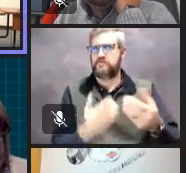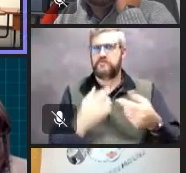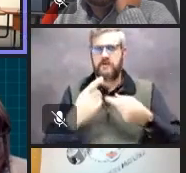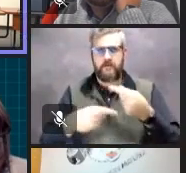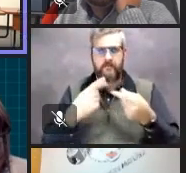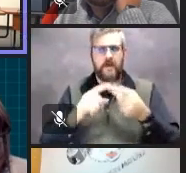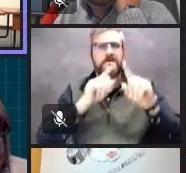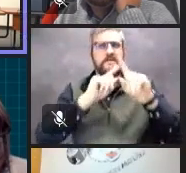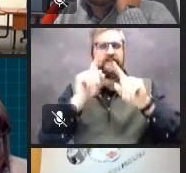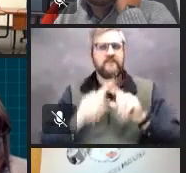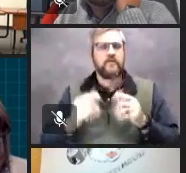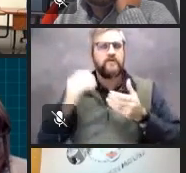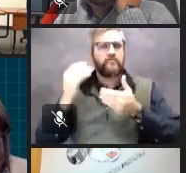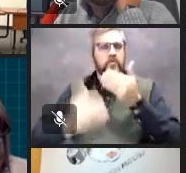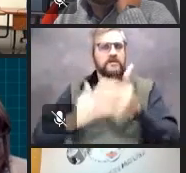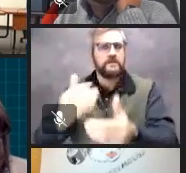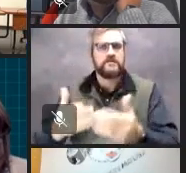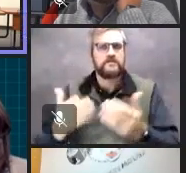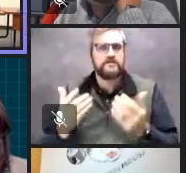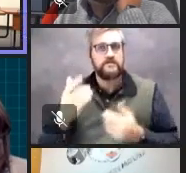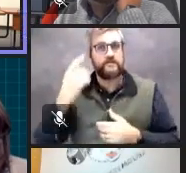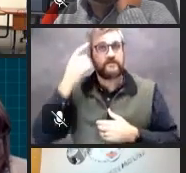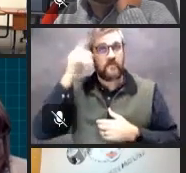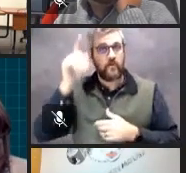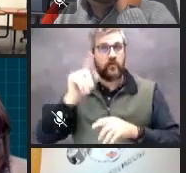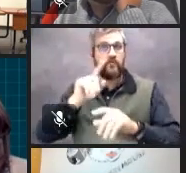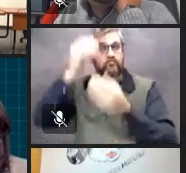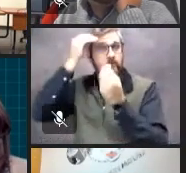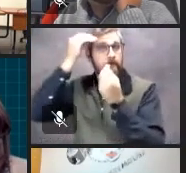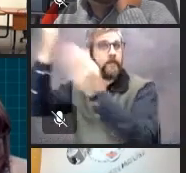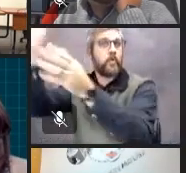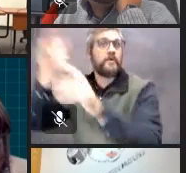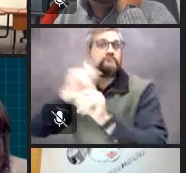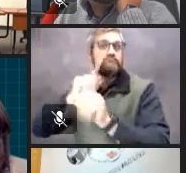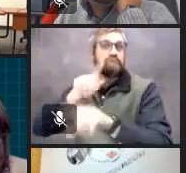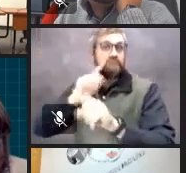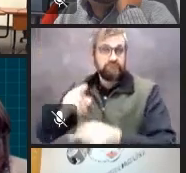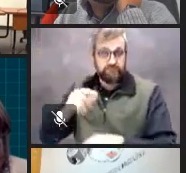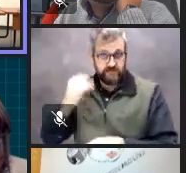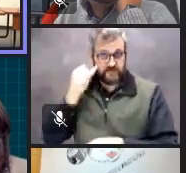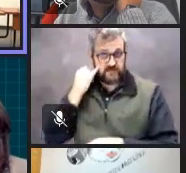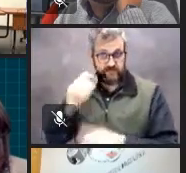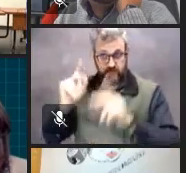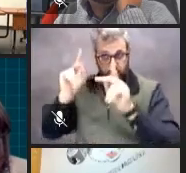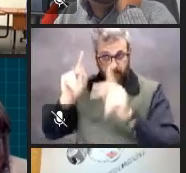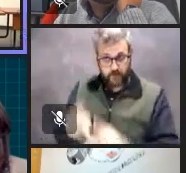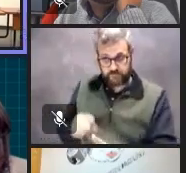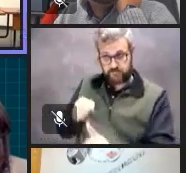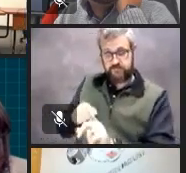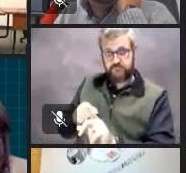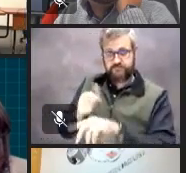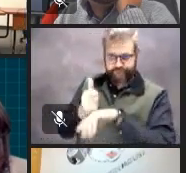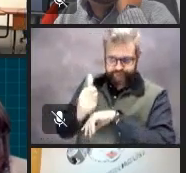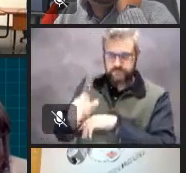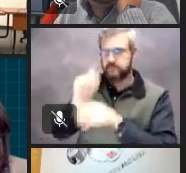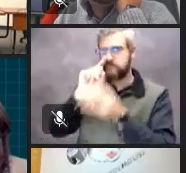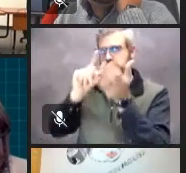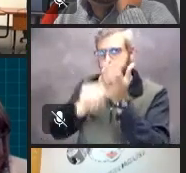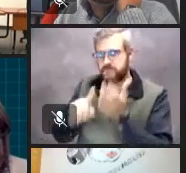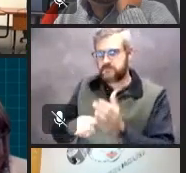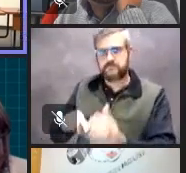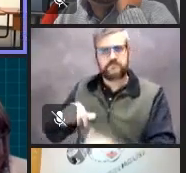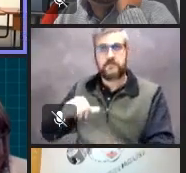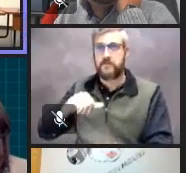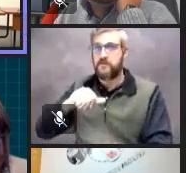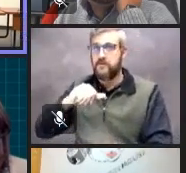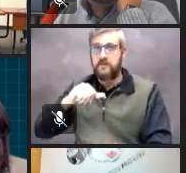different process for reporting or notice if someone is under an investigation or has been found